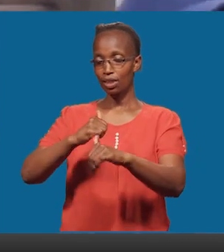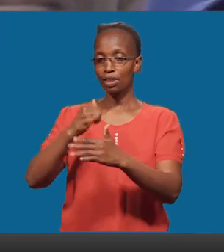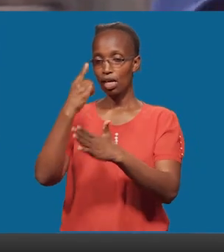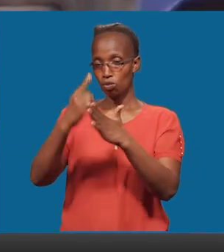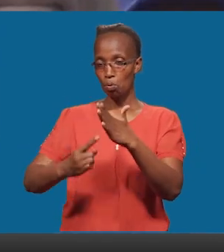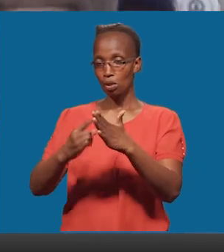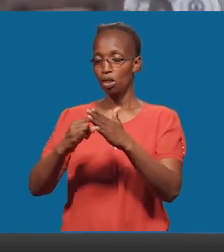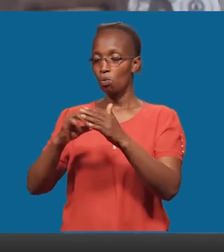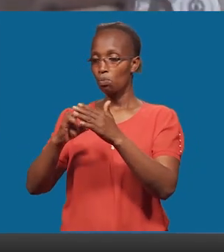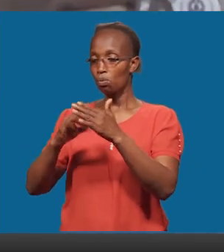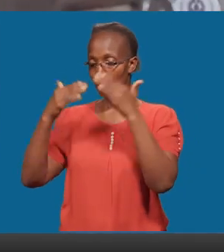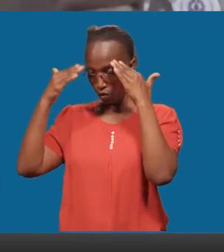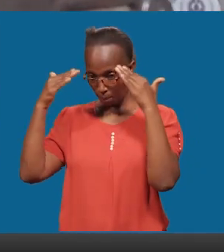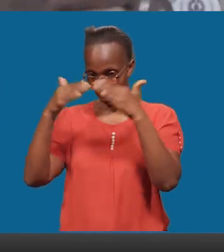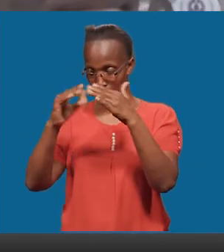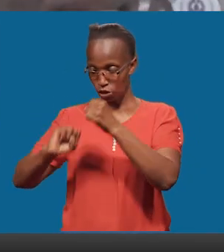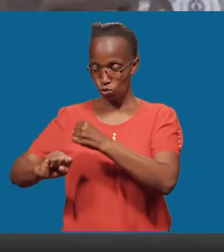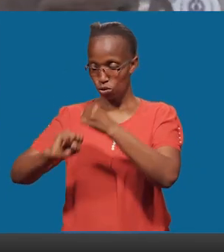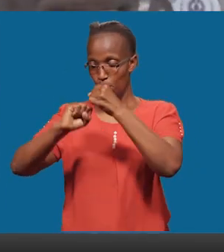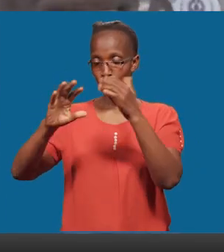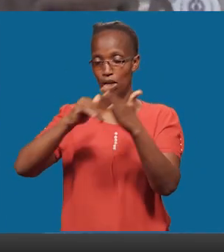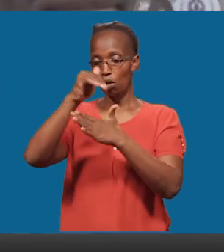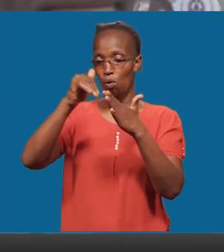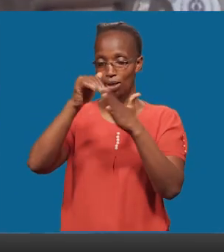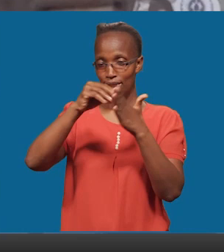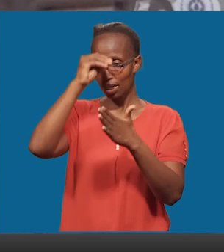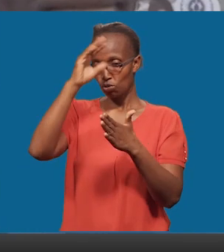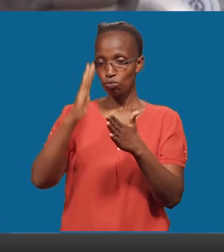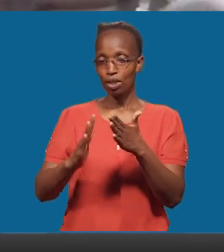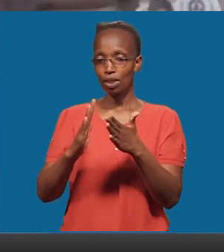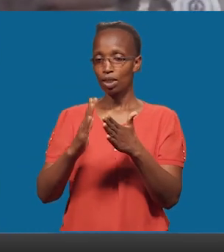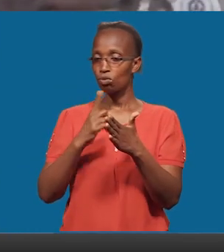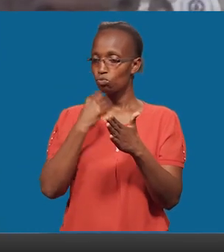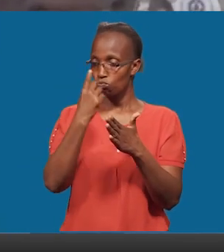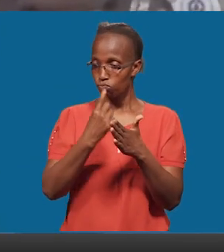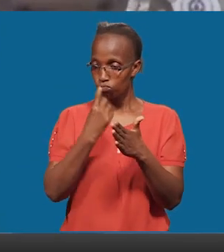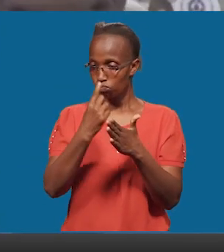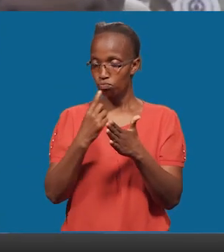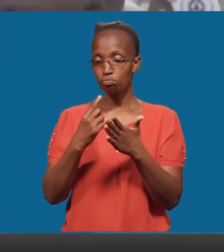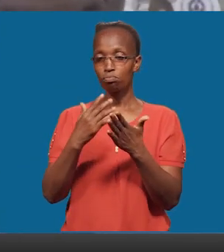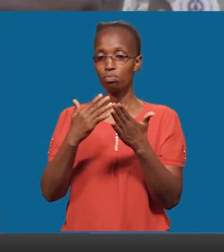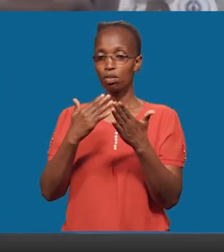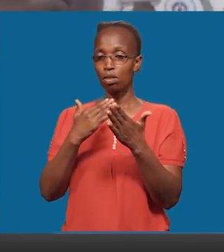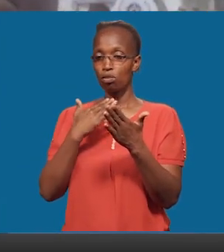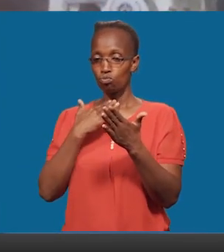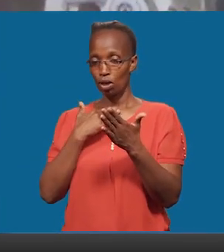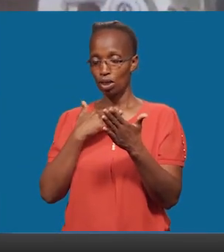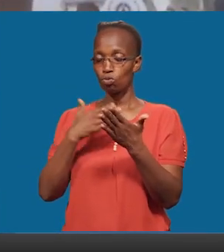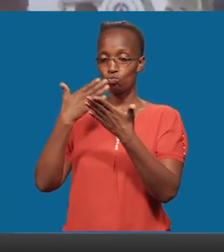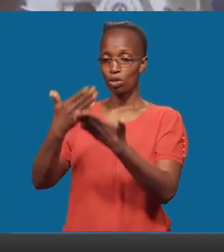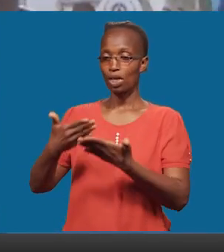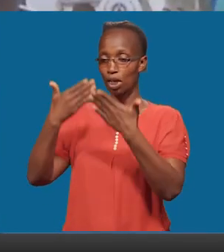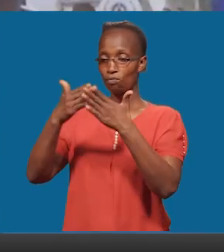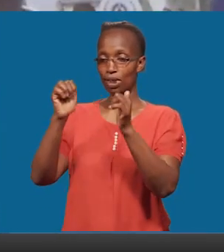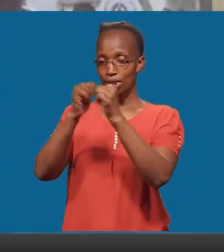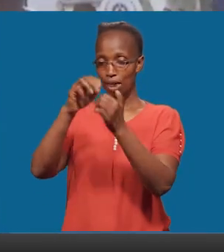as the first activity that we are doing. We committed to sponsor all children who are needy, and we received applications worth